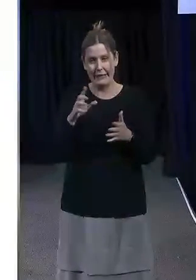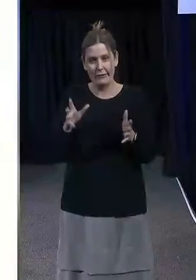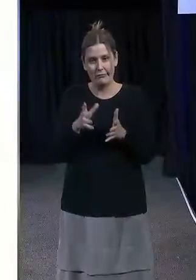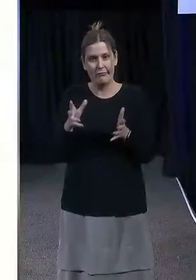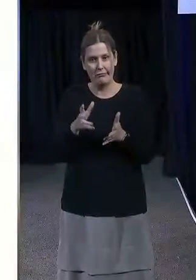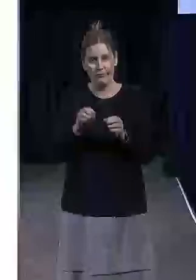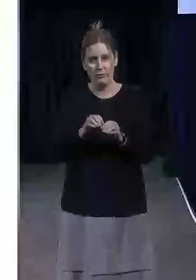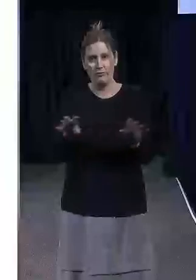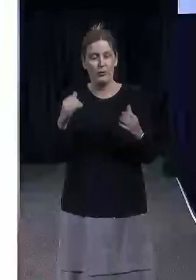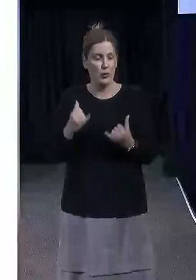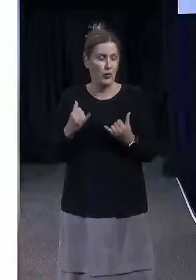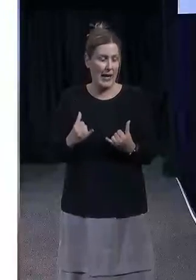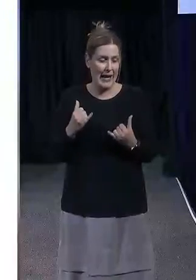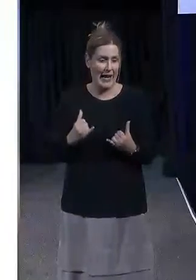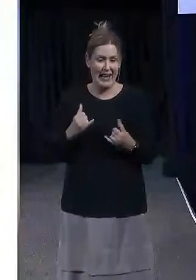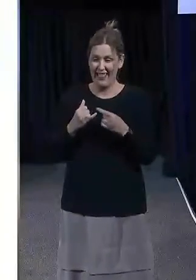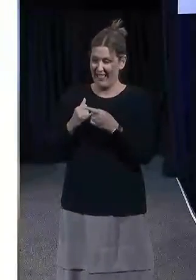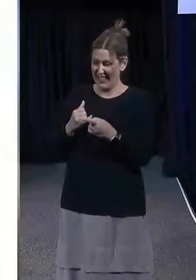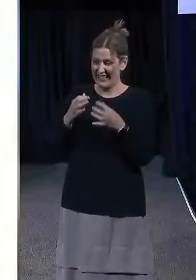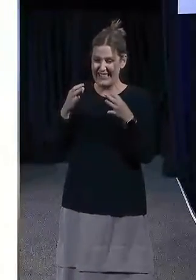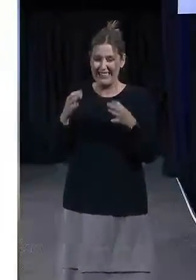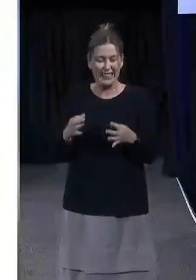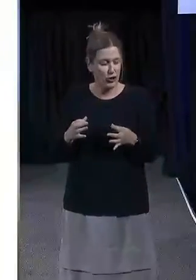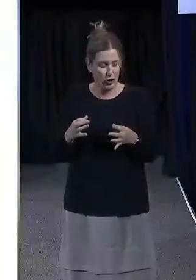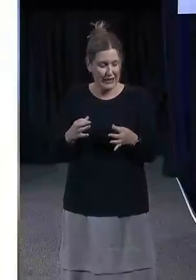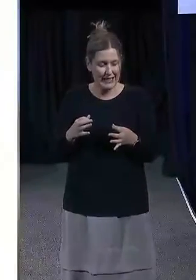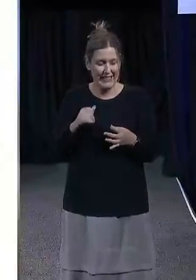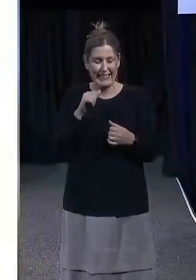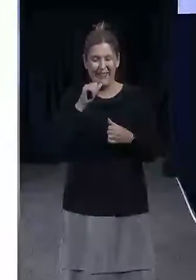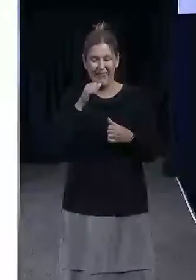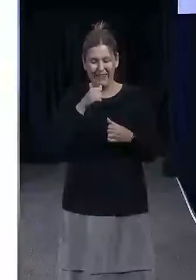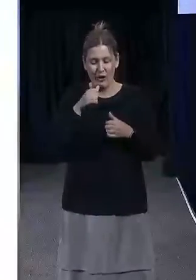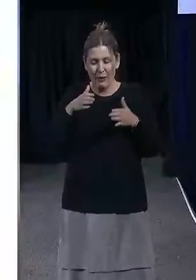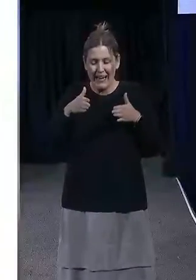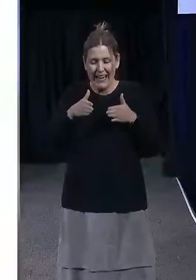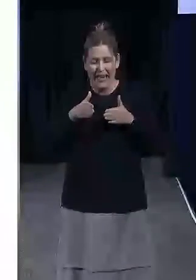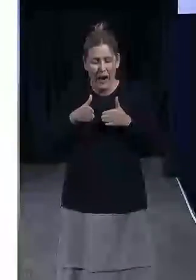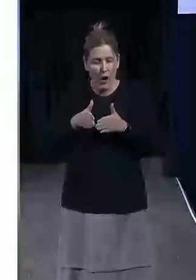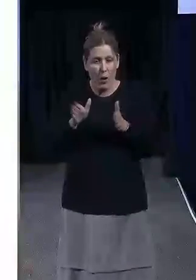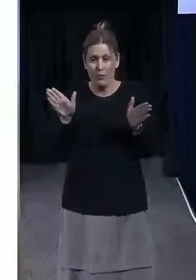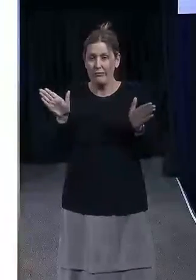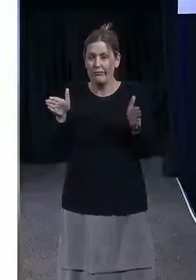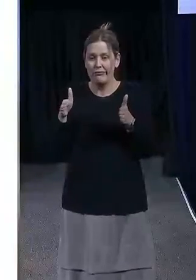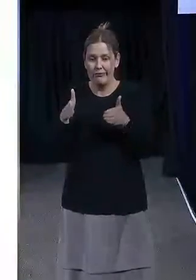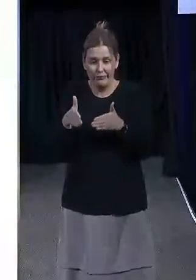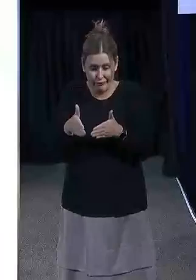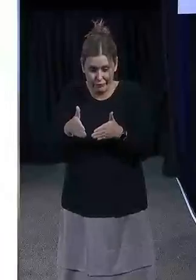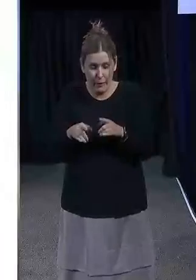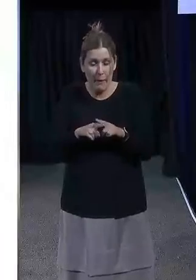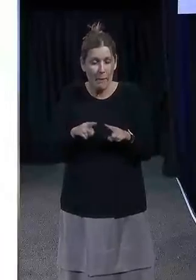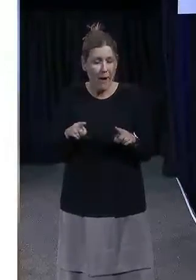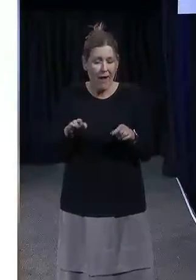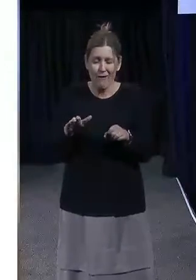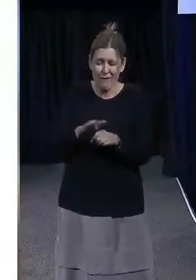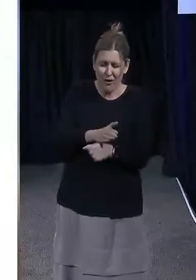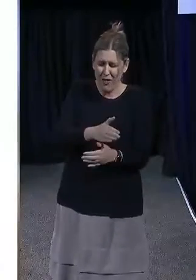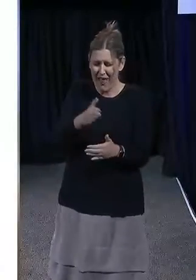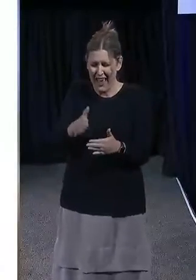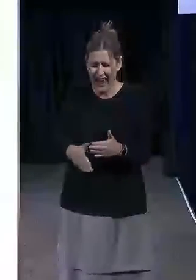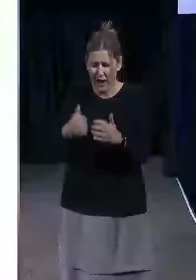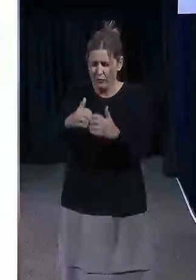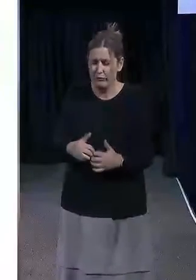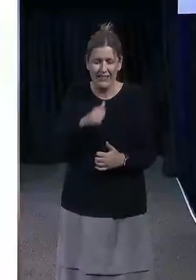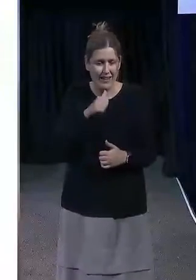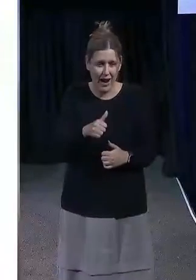today. This decision severely narrowed affirmative action, but in fact, it did not end affirmative